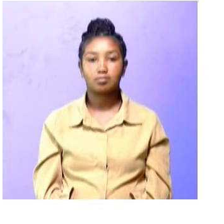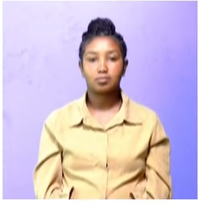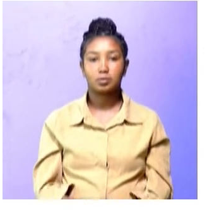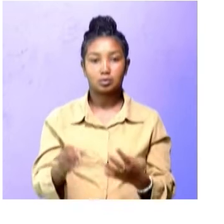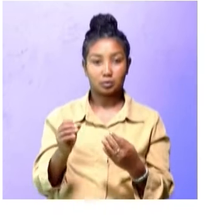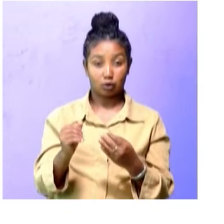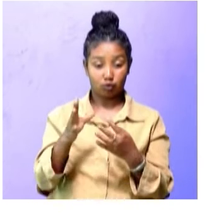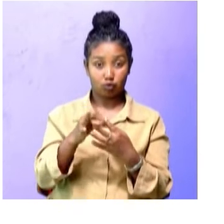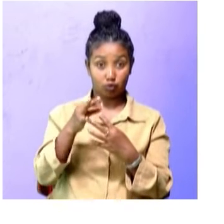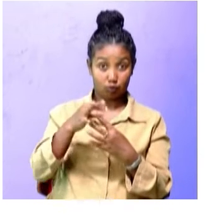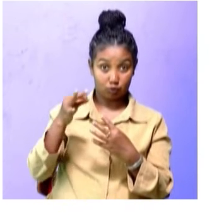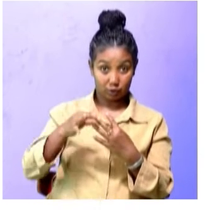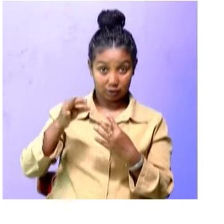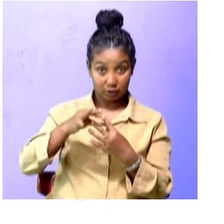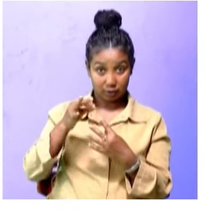Choose